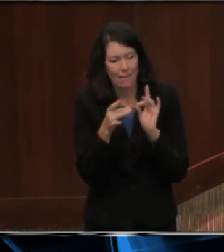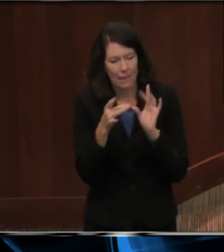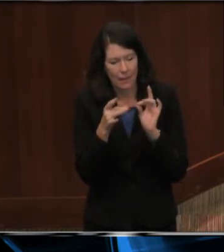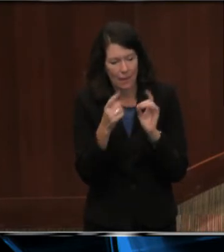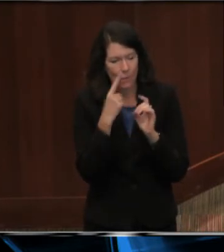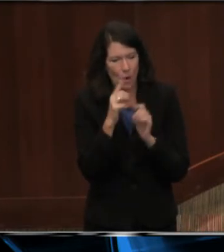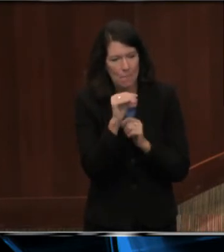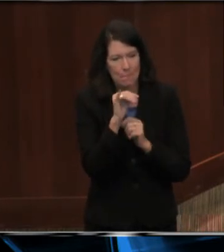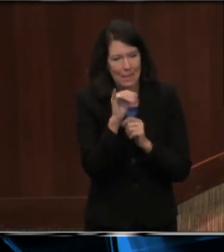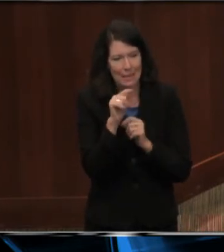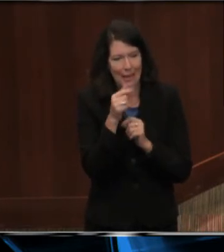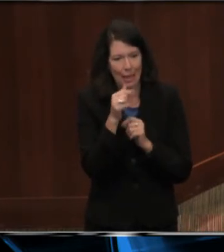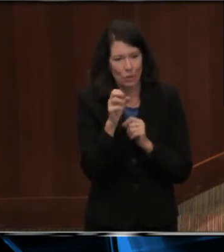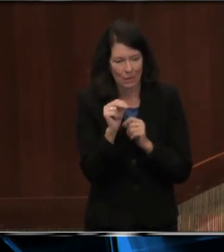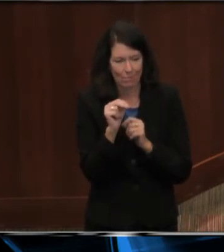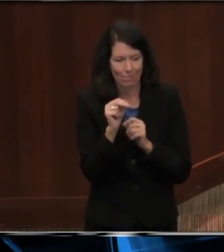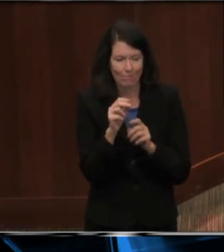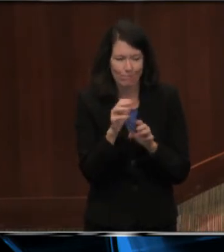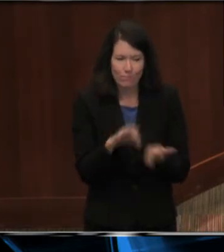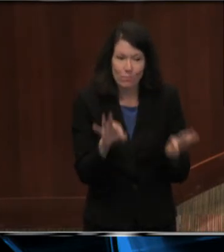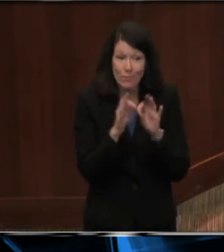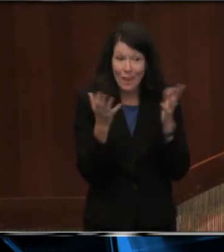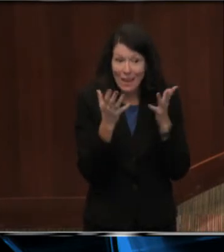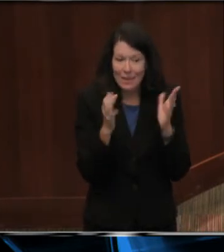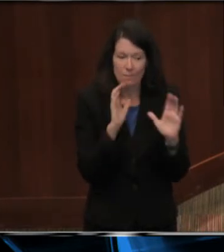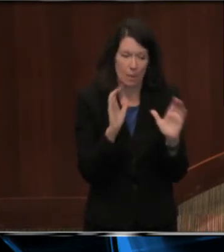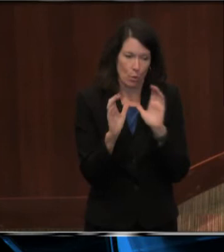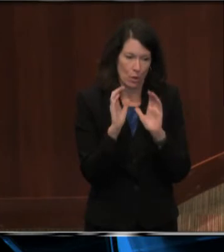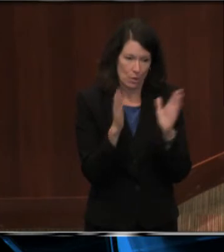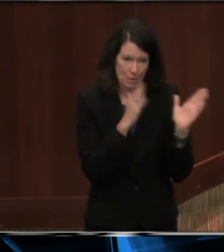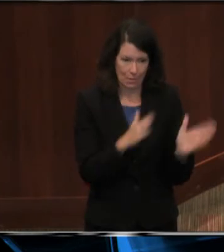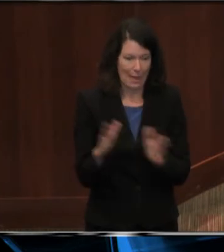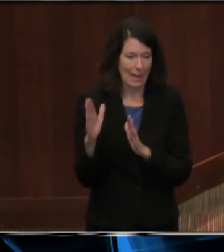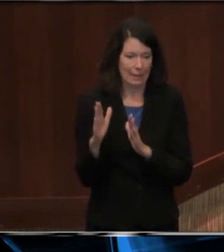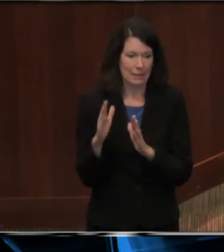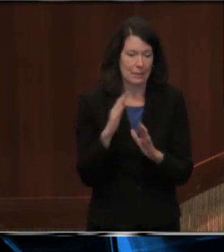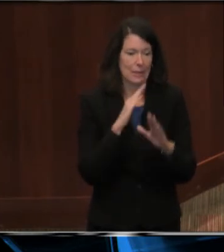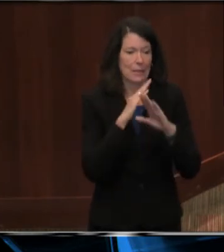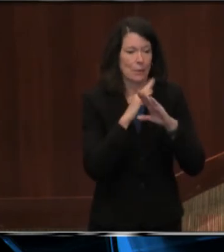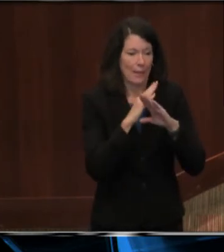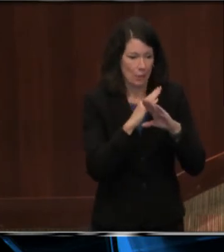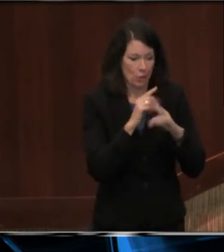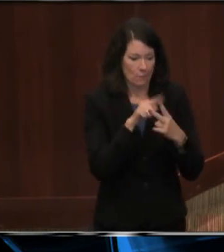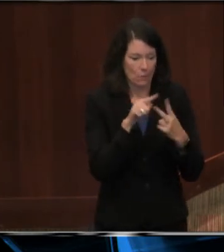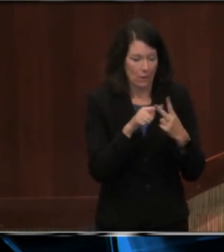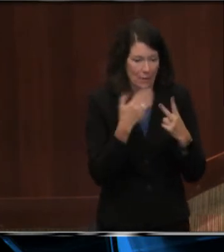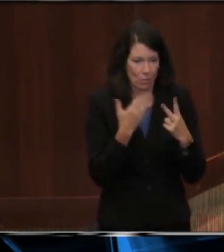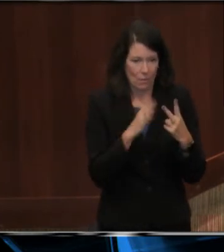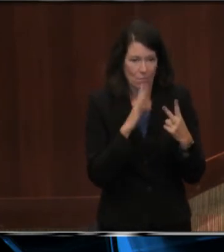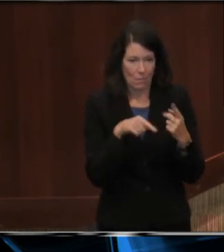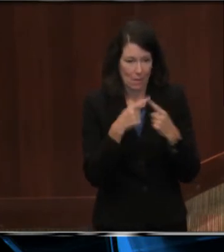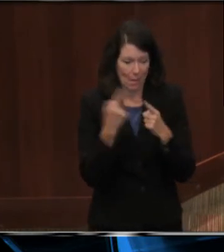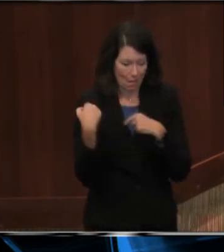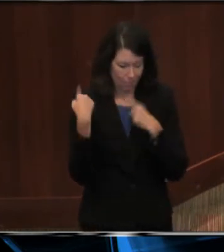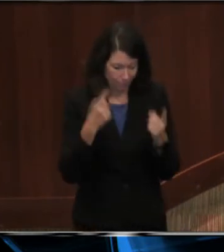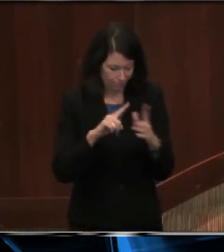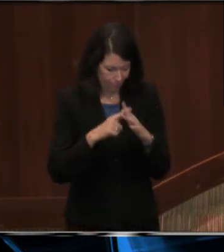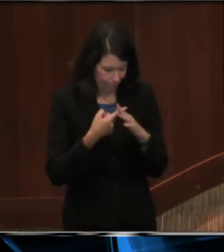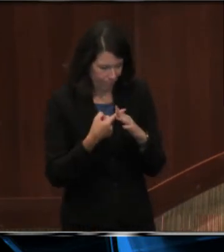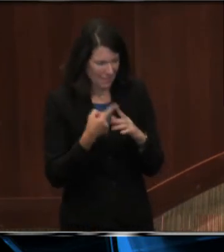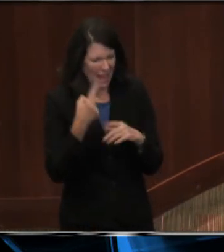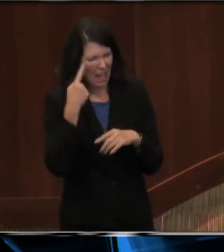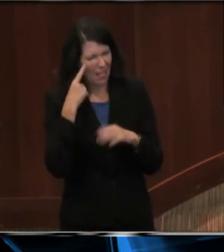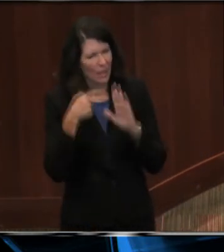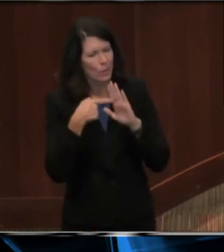big part of that is going to be the communication plan. And it kind of goes back to those key prevention measures that we've been talking about since the beginning. And I think